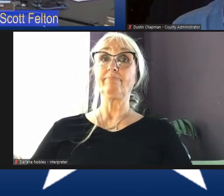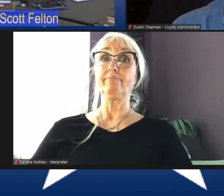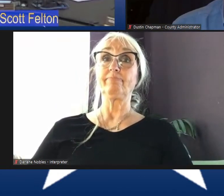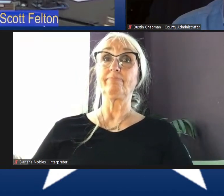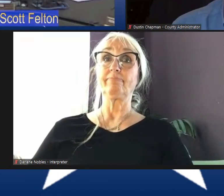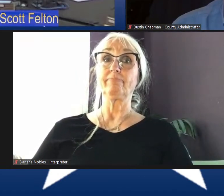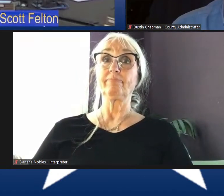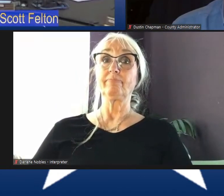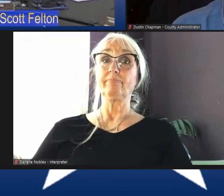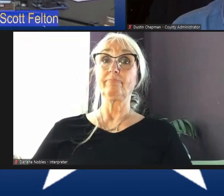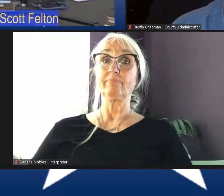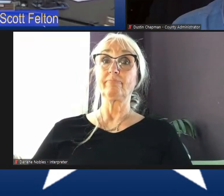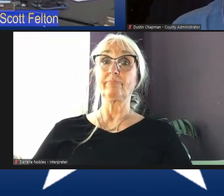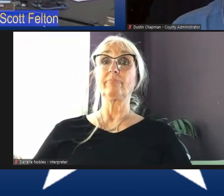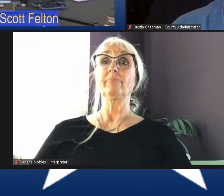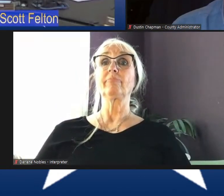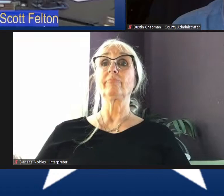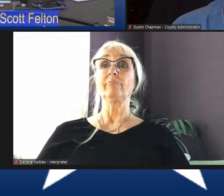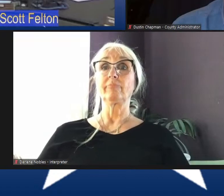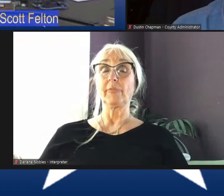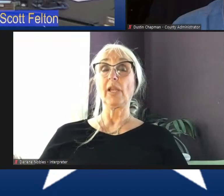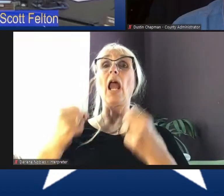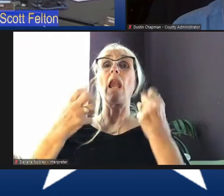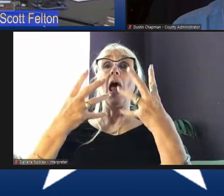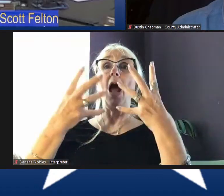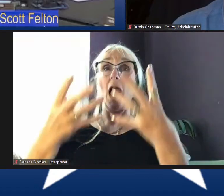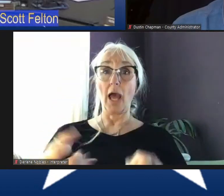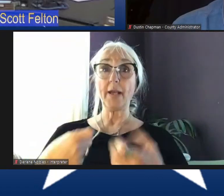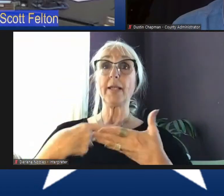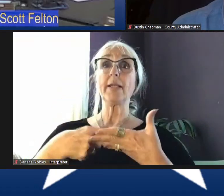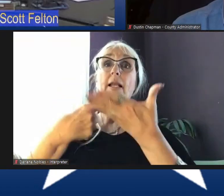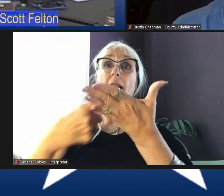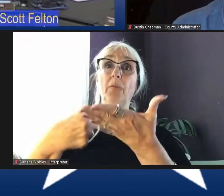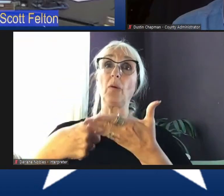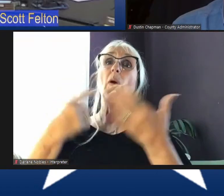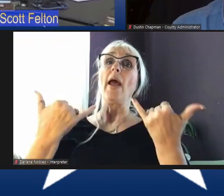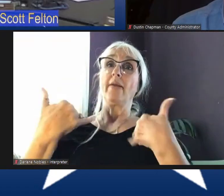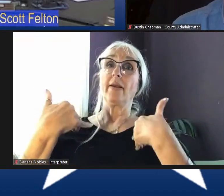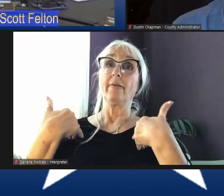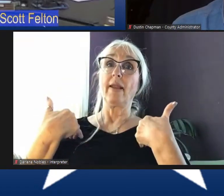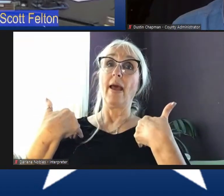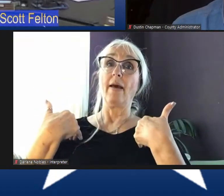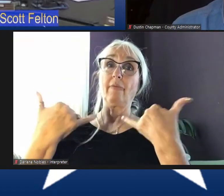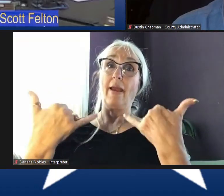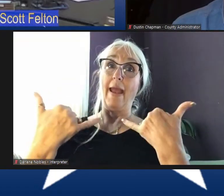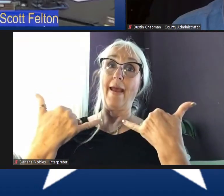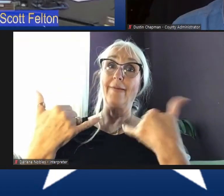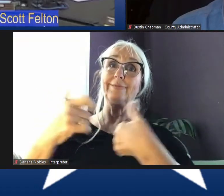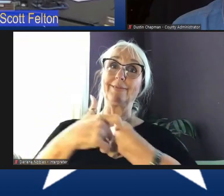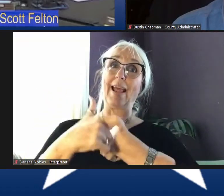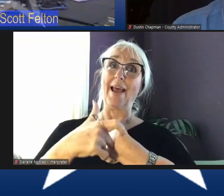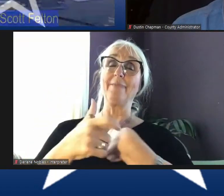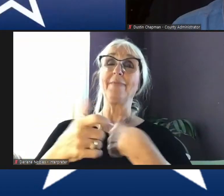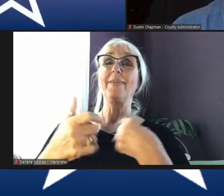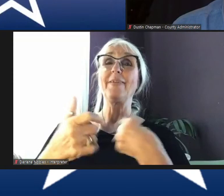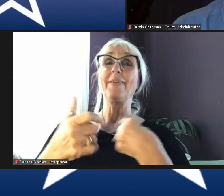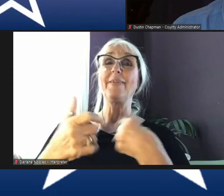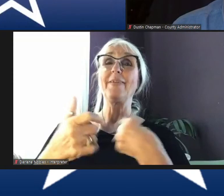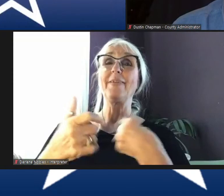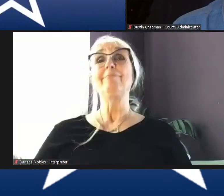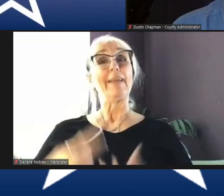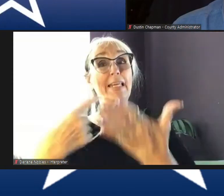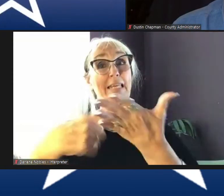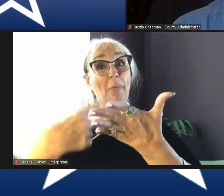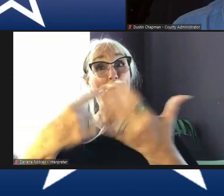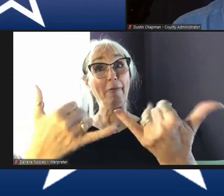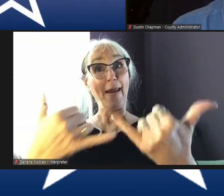a lot of artful deliberation. We have time right now. Right now to deliberate, right now? But